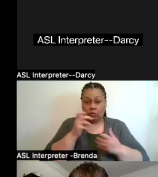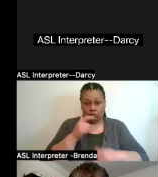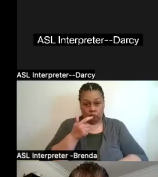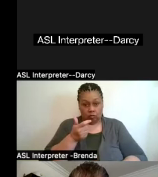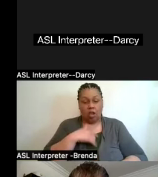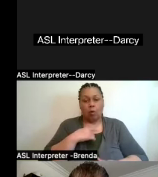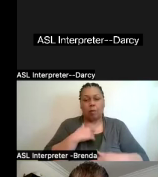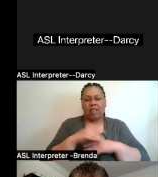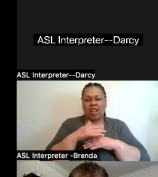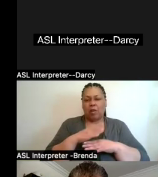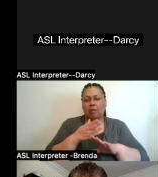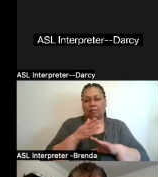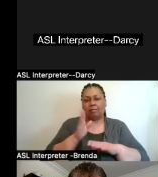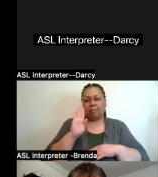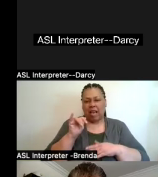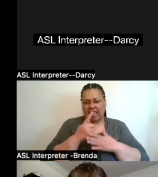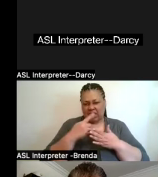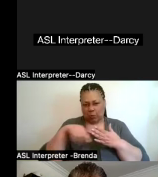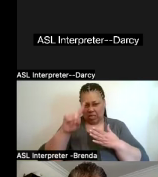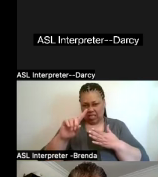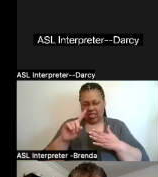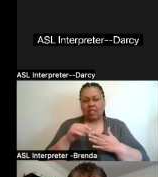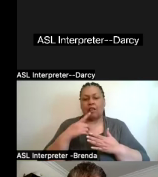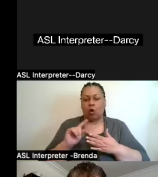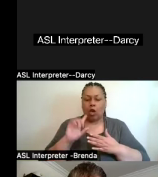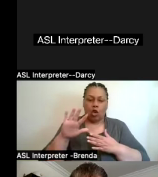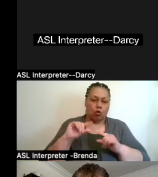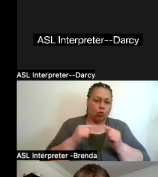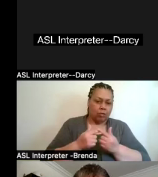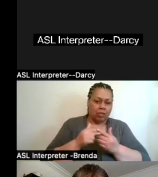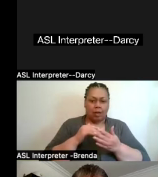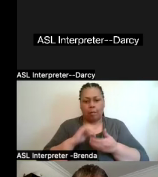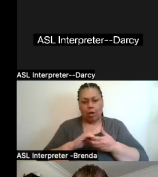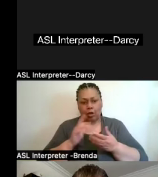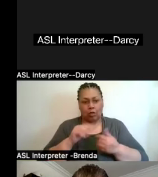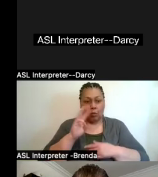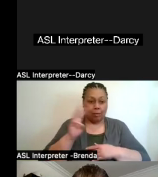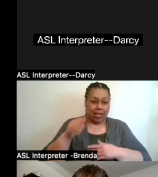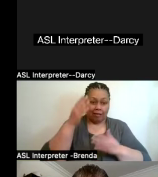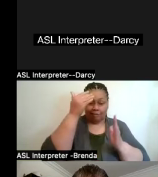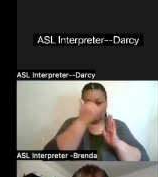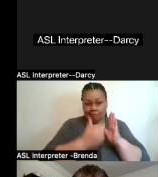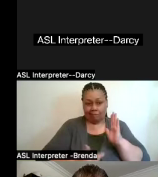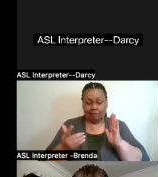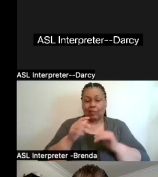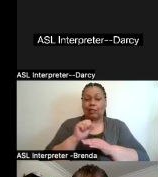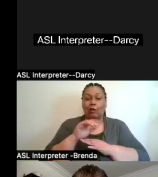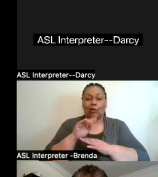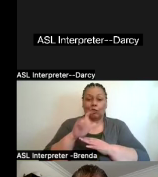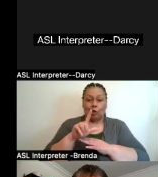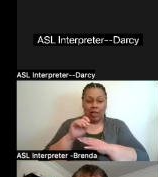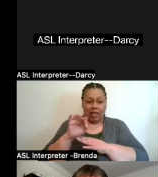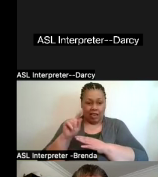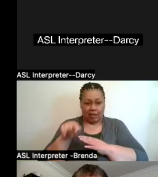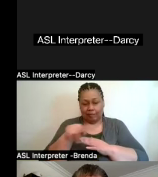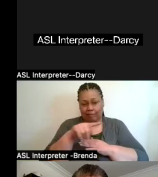by next week in your groups and partners. Our websites are here, our social media. And again, that link